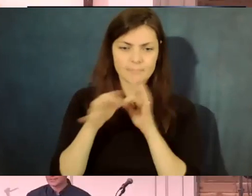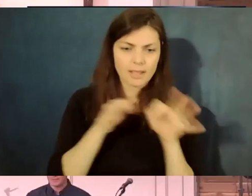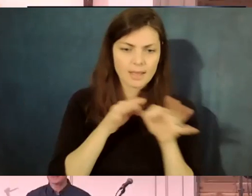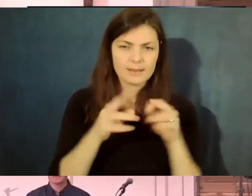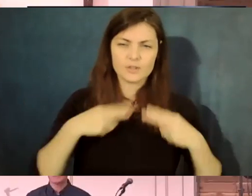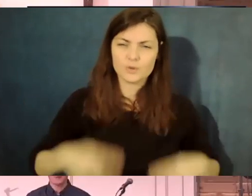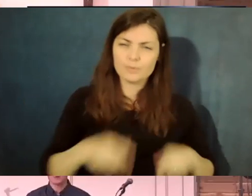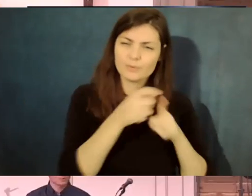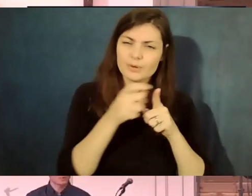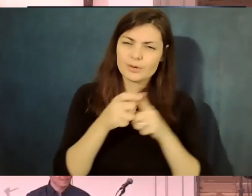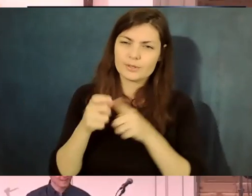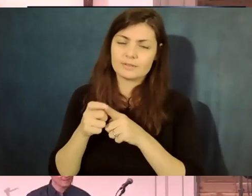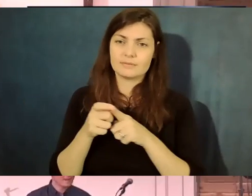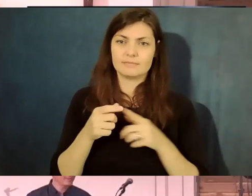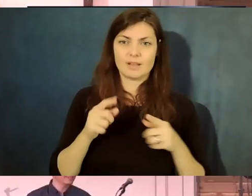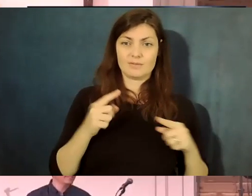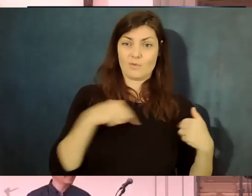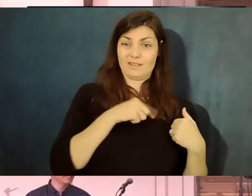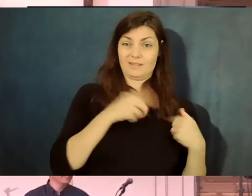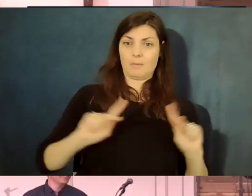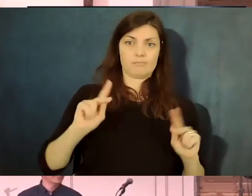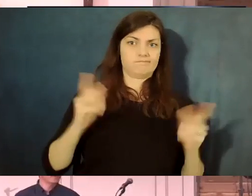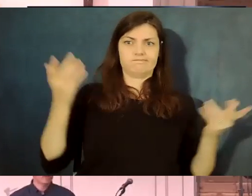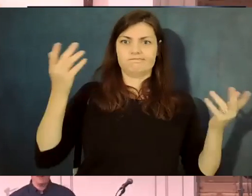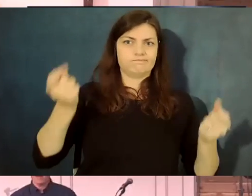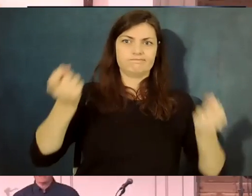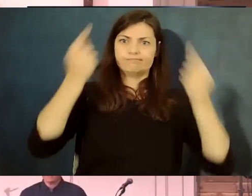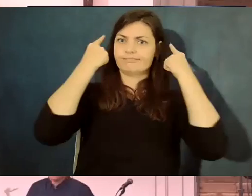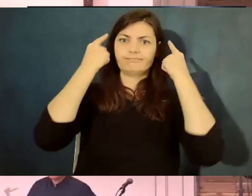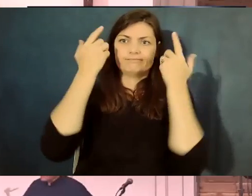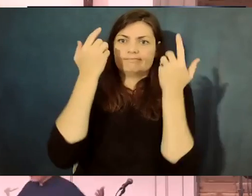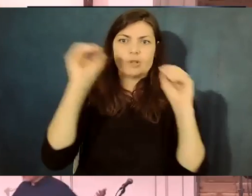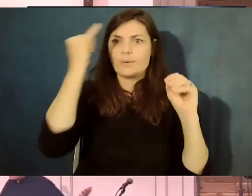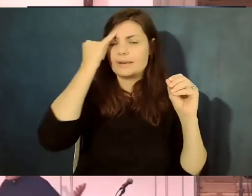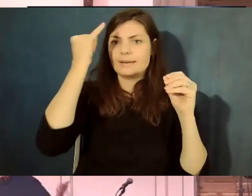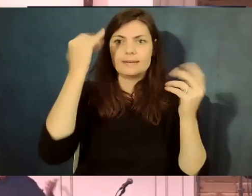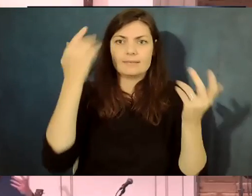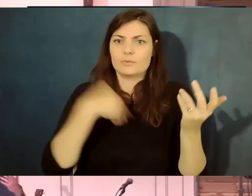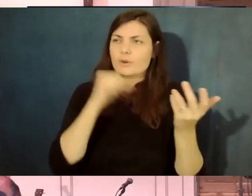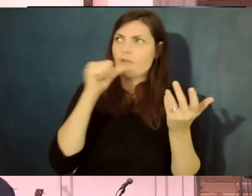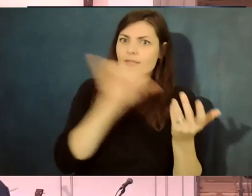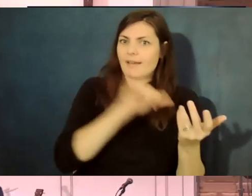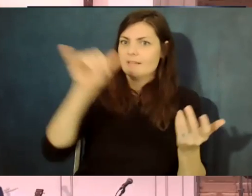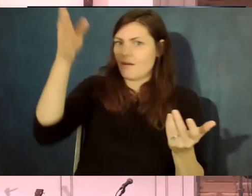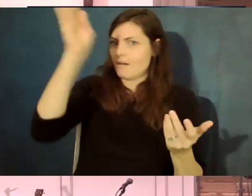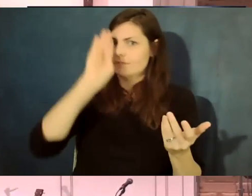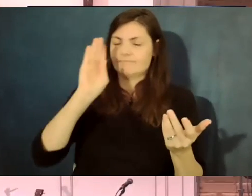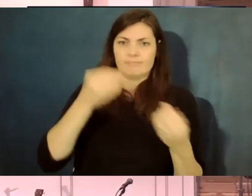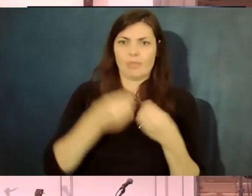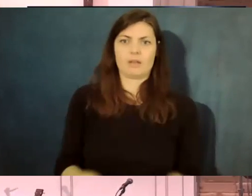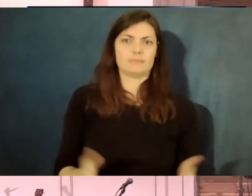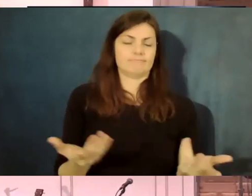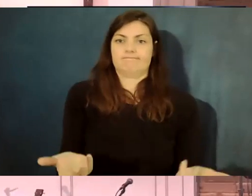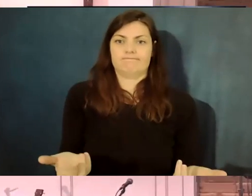Yeah, because we'd have no clue what he's talking about. We're not God. We would be totally lost. He explains in a way we can understand.